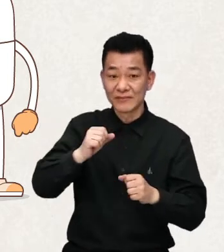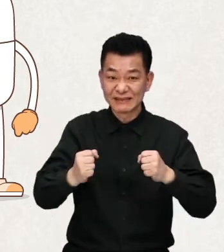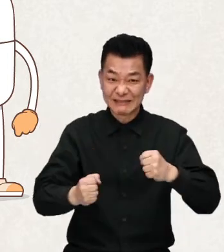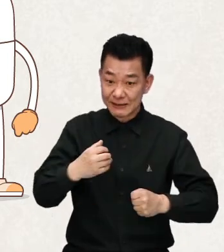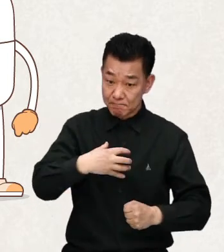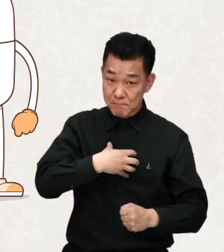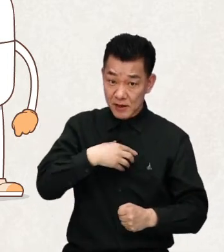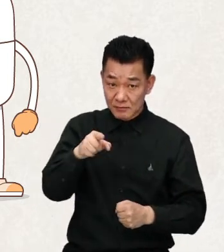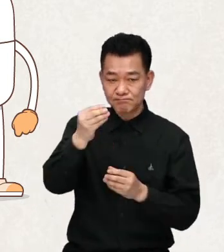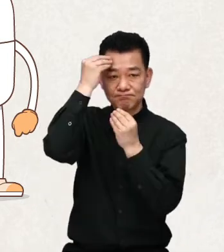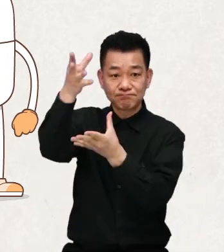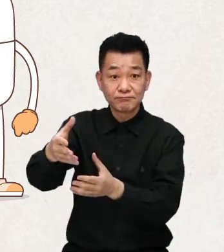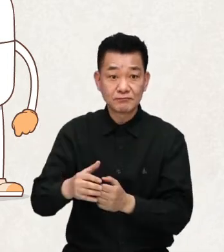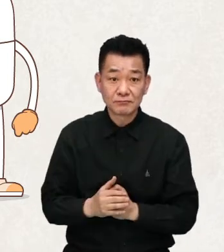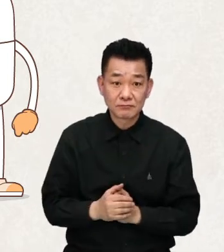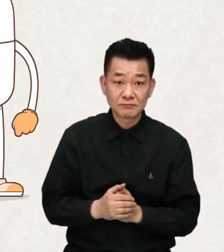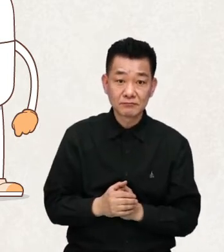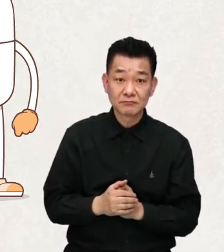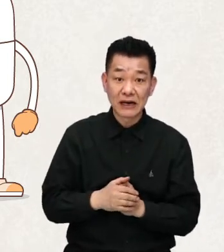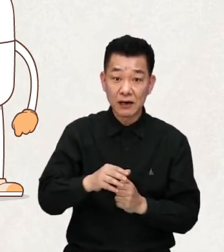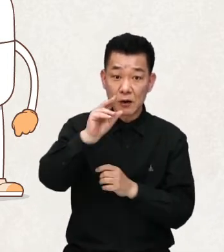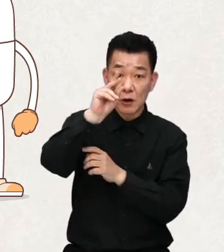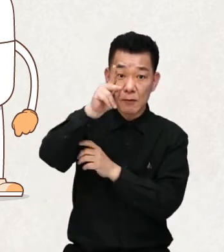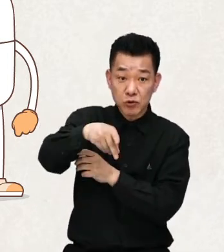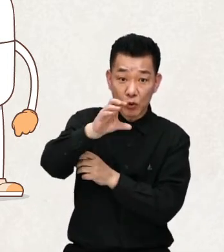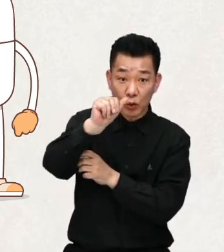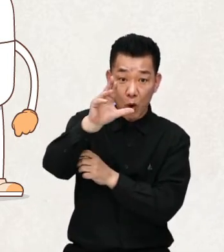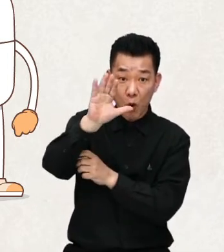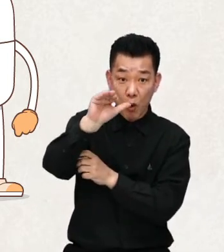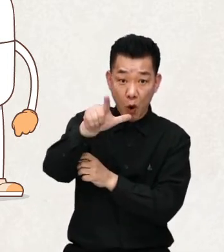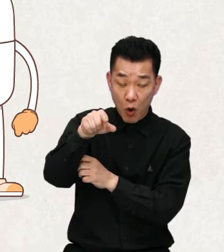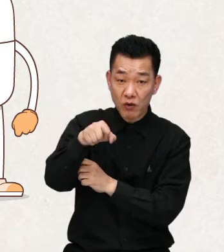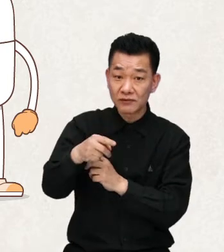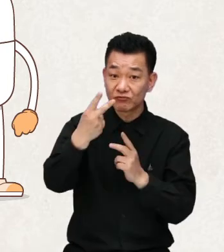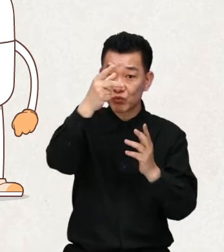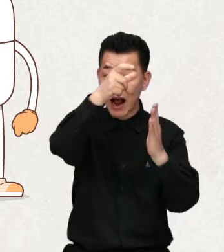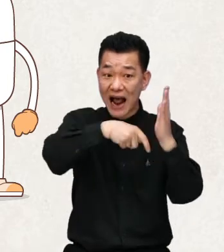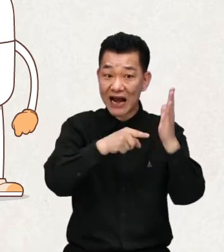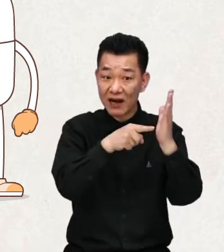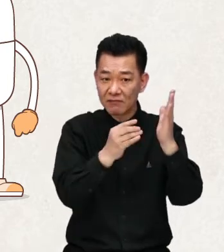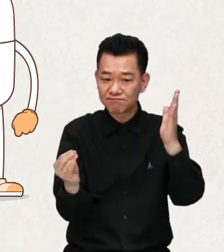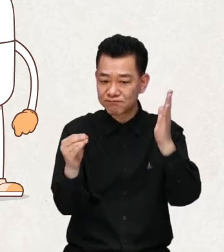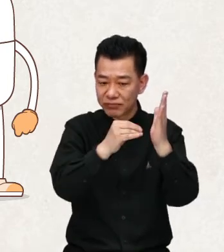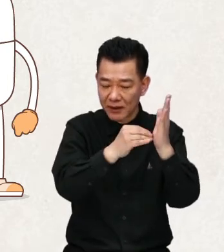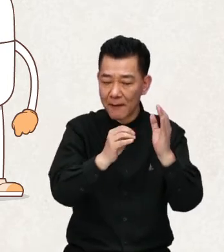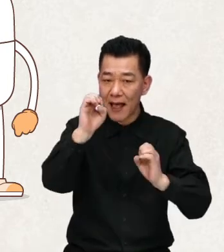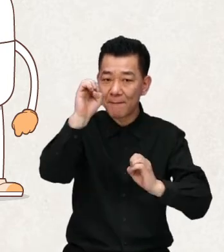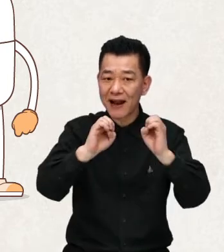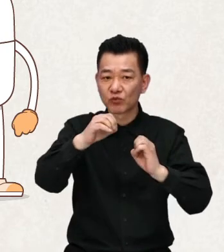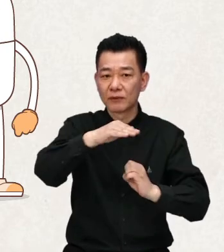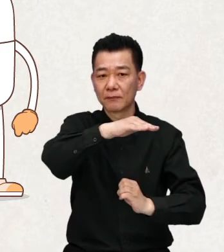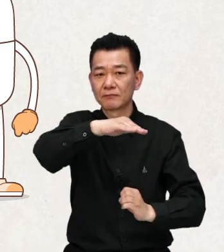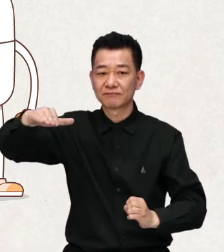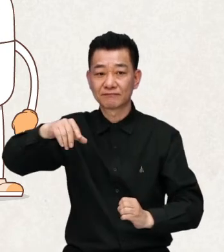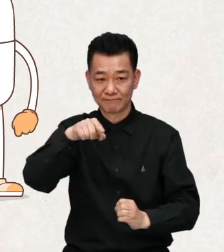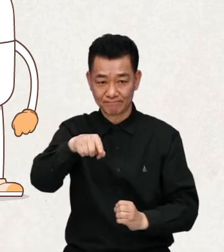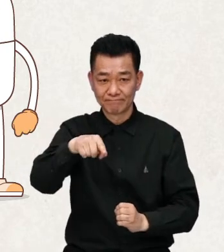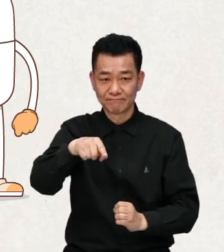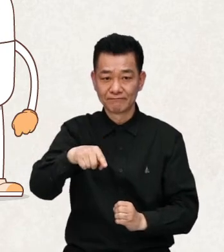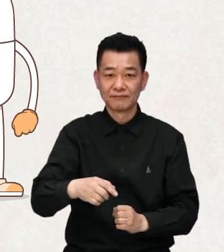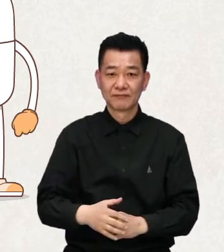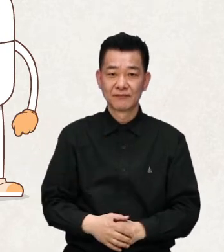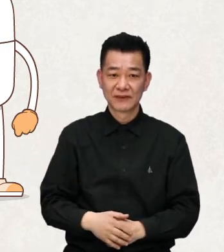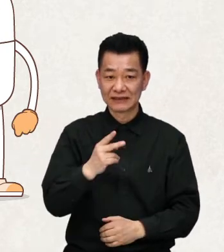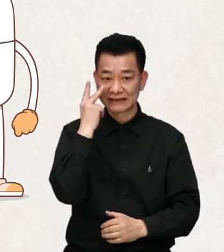concerned. The judgment criteria are stated in Article 2 of the optional protocol. The committee shall consider